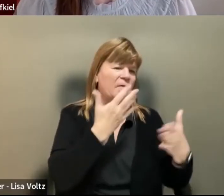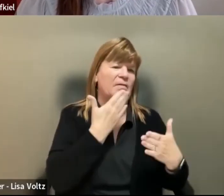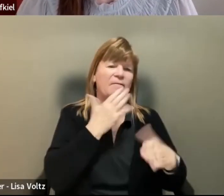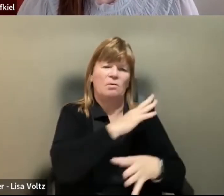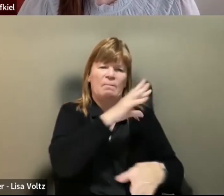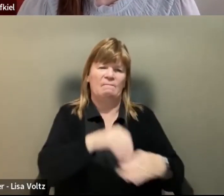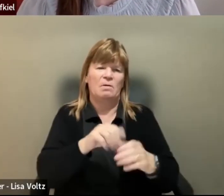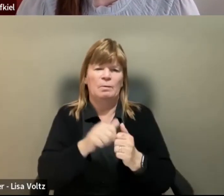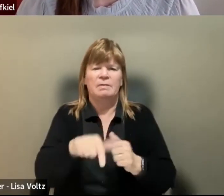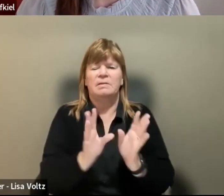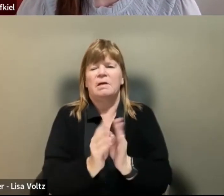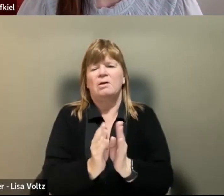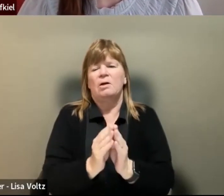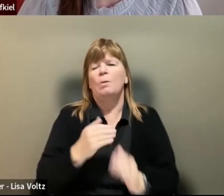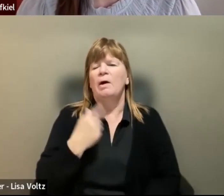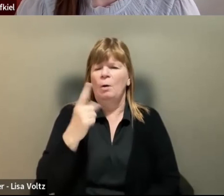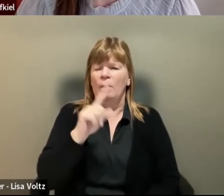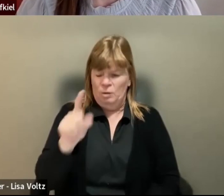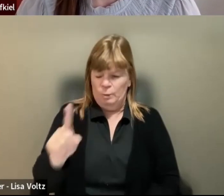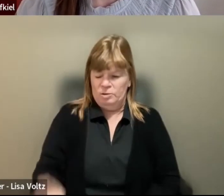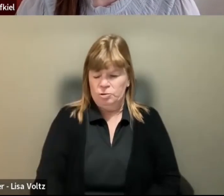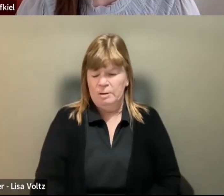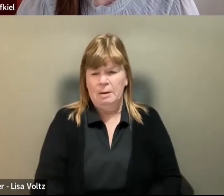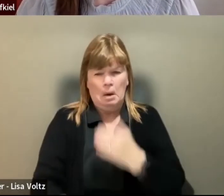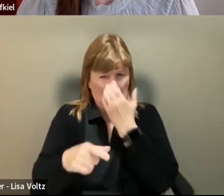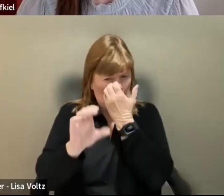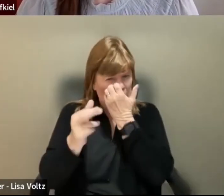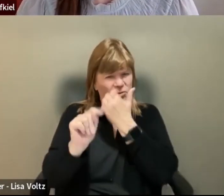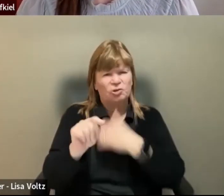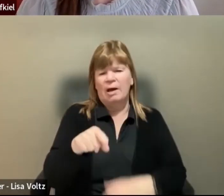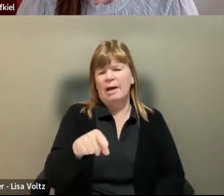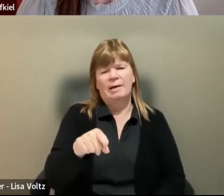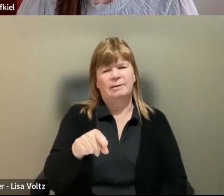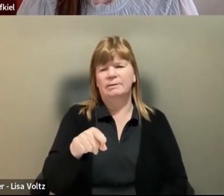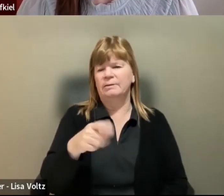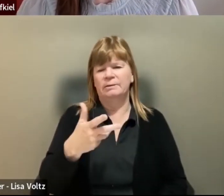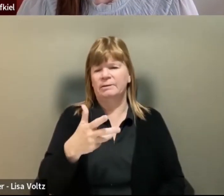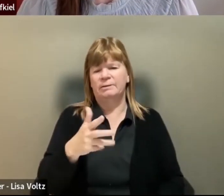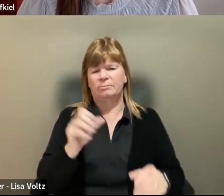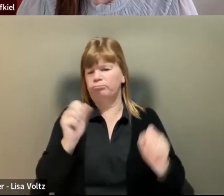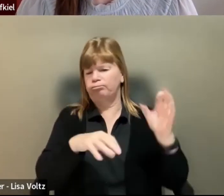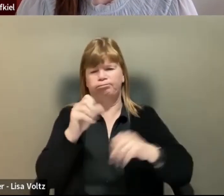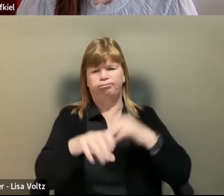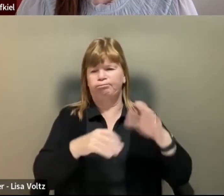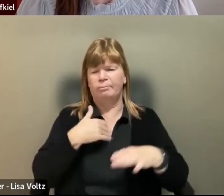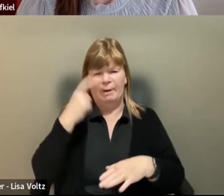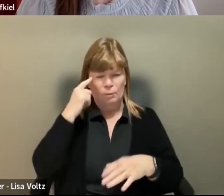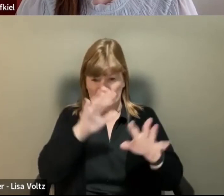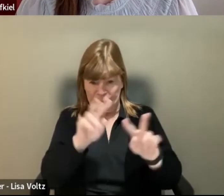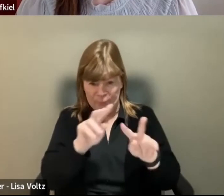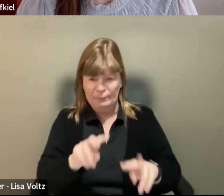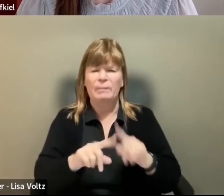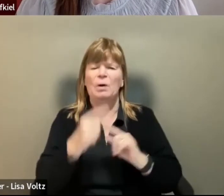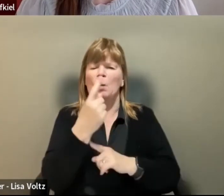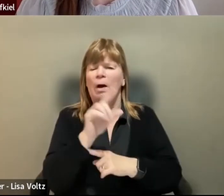session. There was one question, and I tell you, the chat is fast and furious for my brain this time of day, but the one question